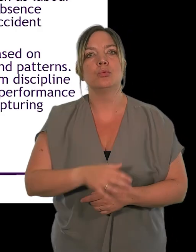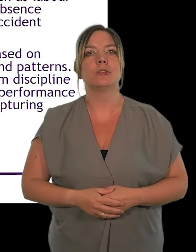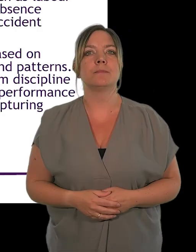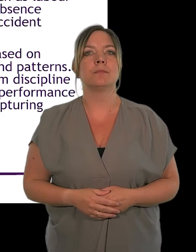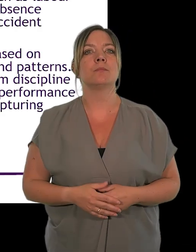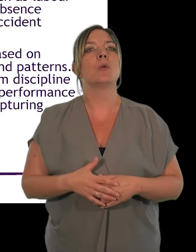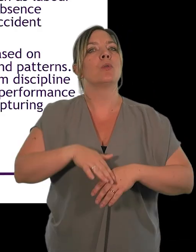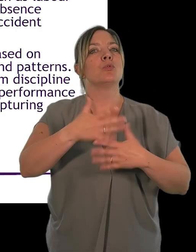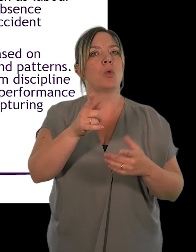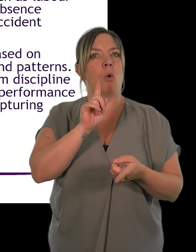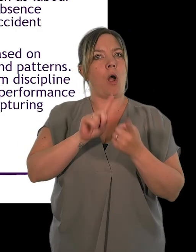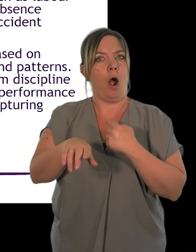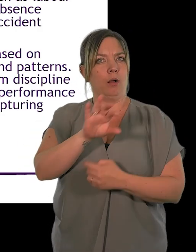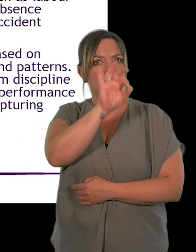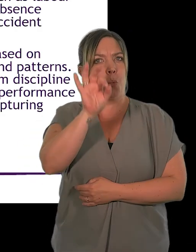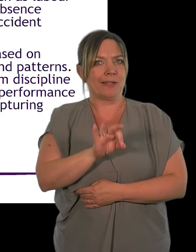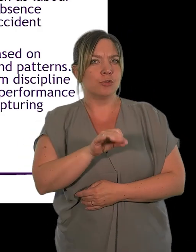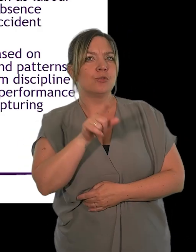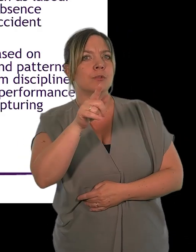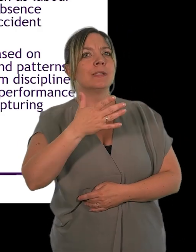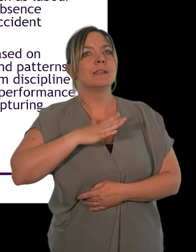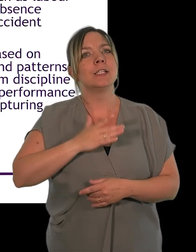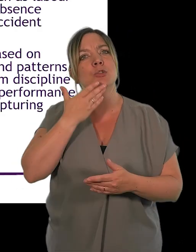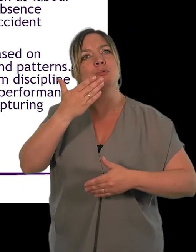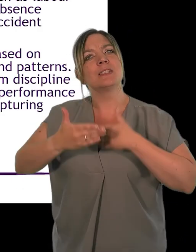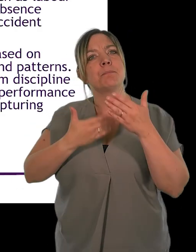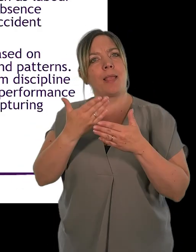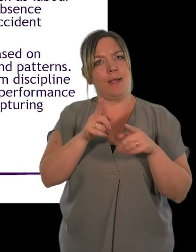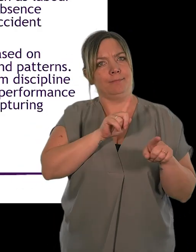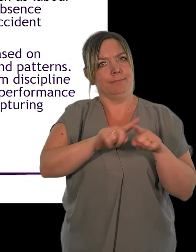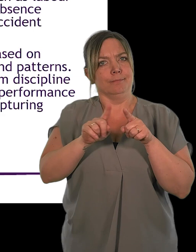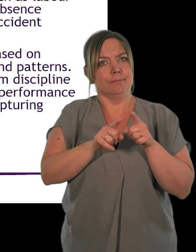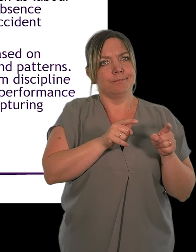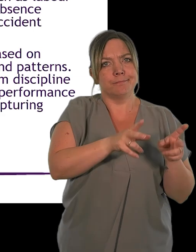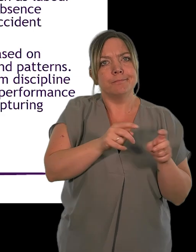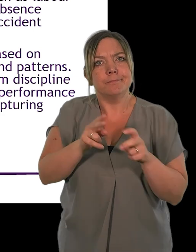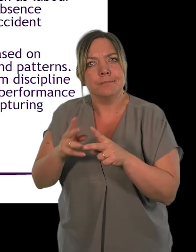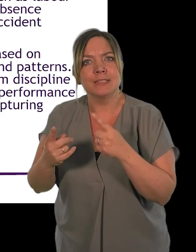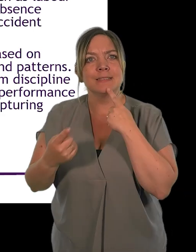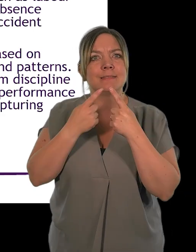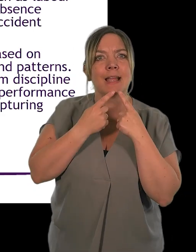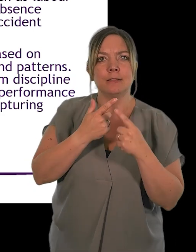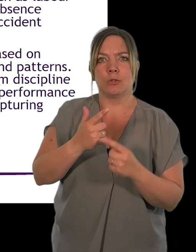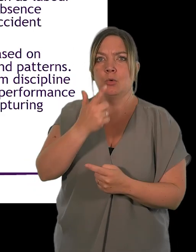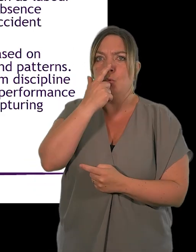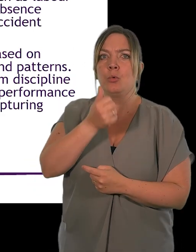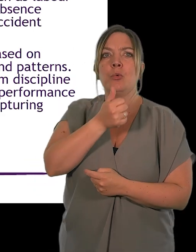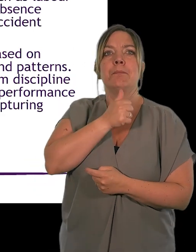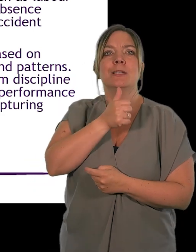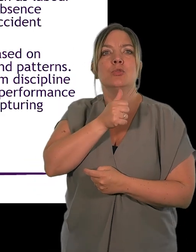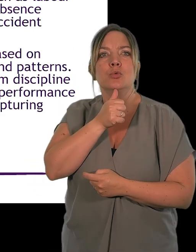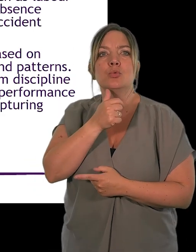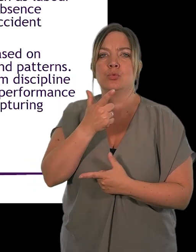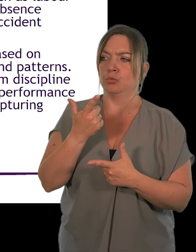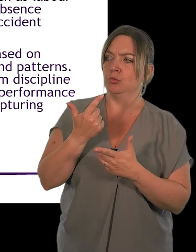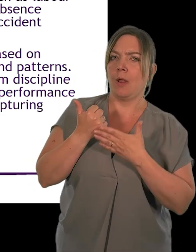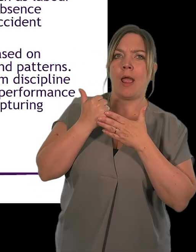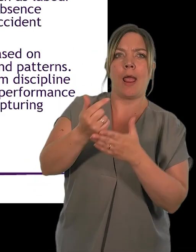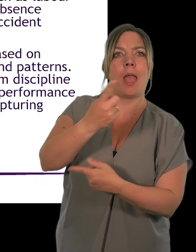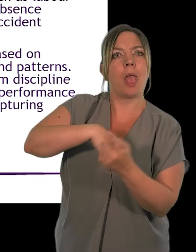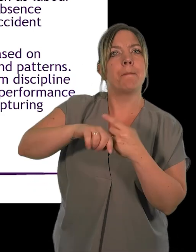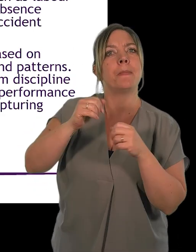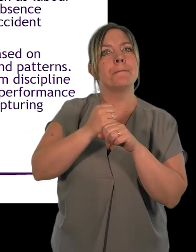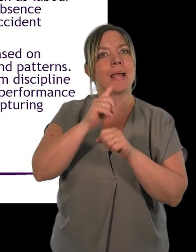can be used to enable decisions. These can be quantitative forms, which